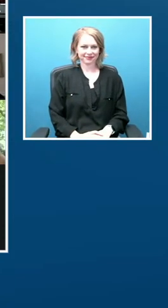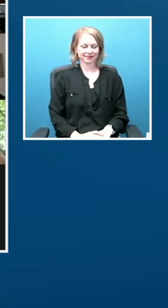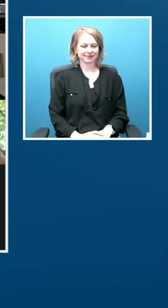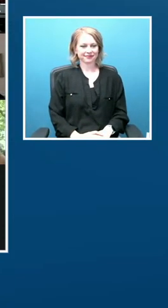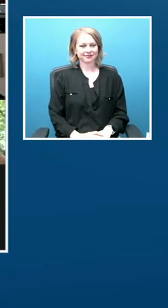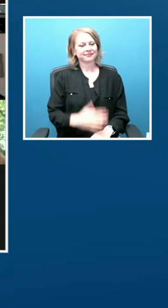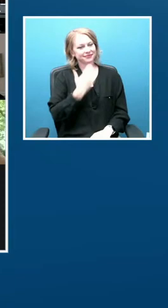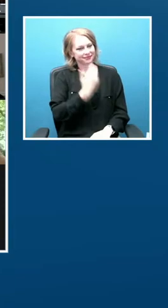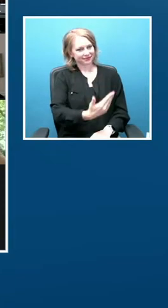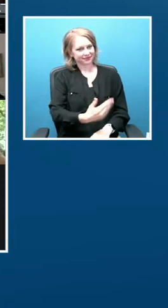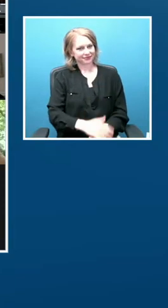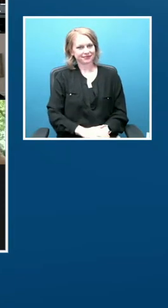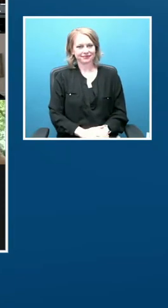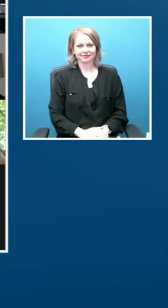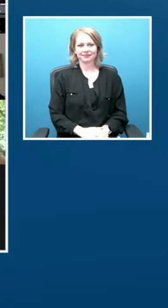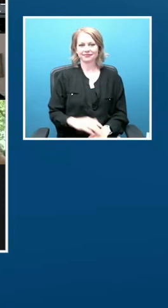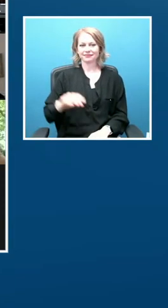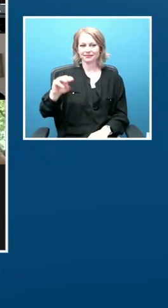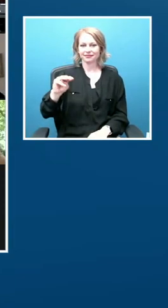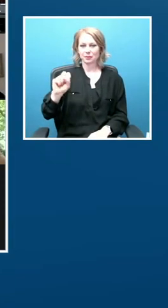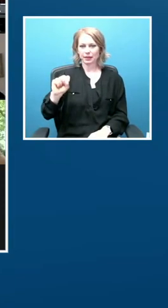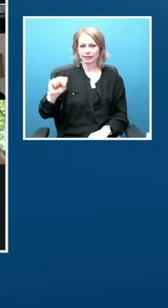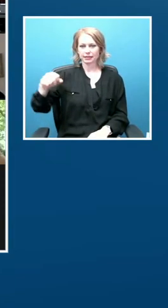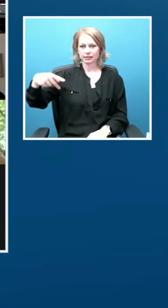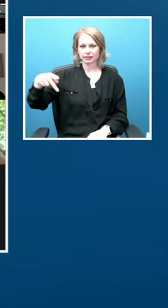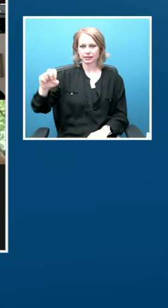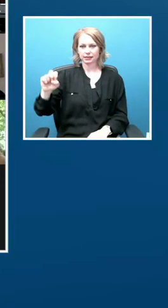Thank you. Ms. Pensky?